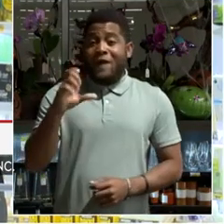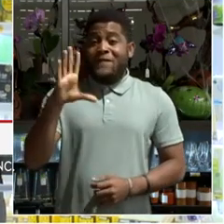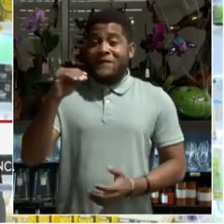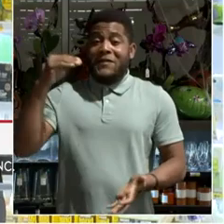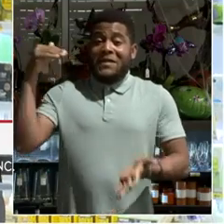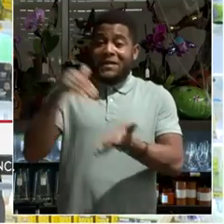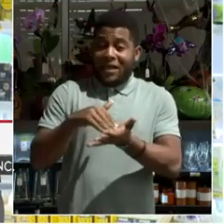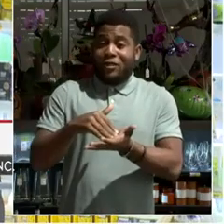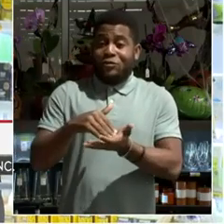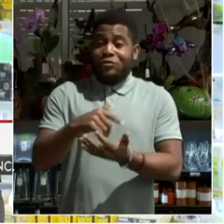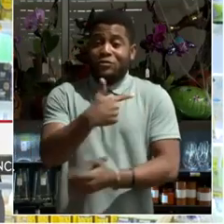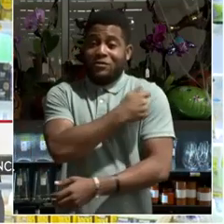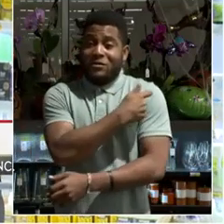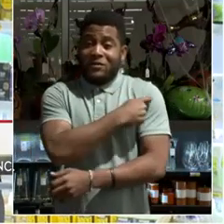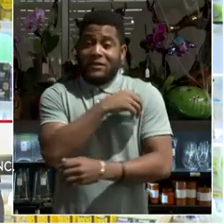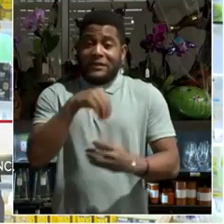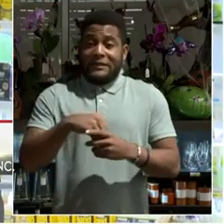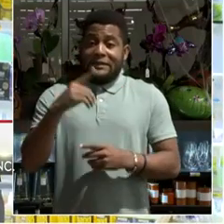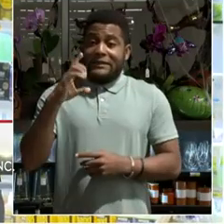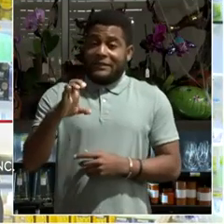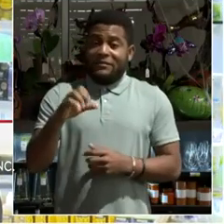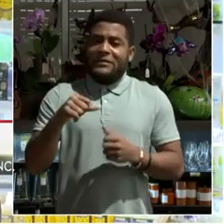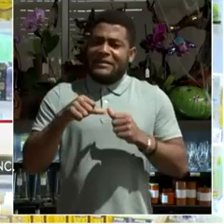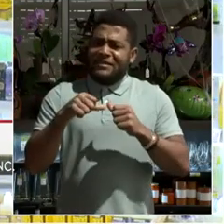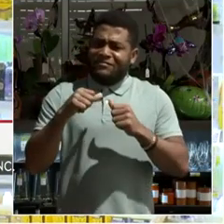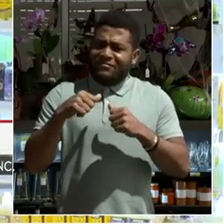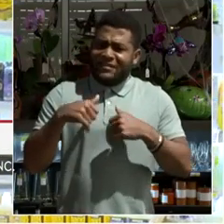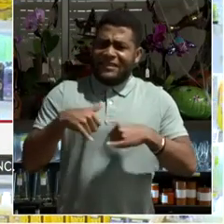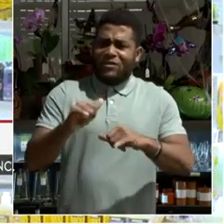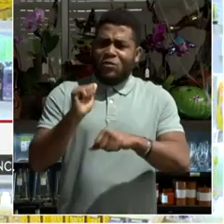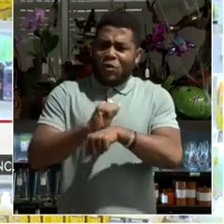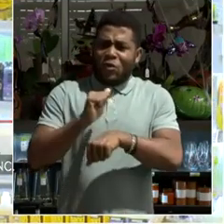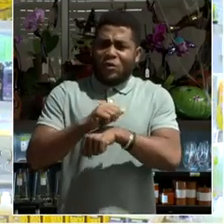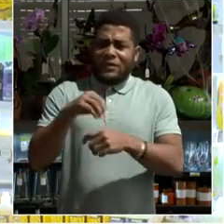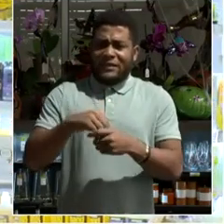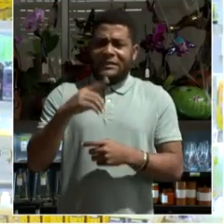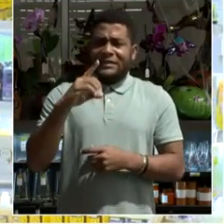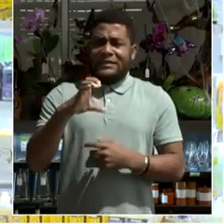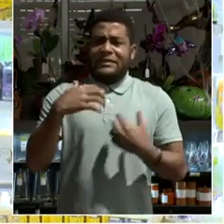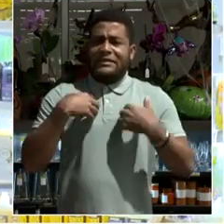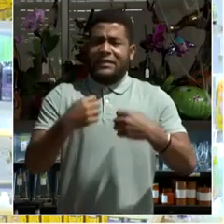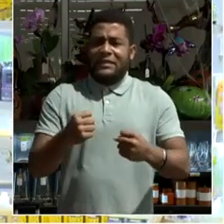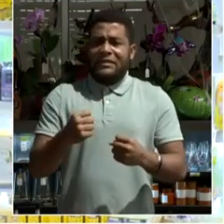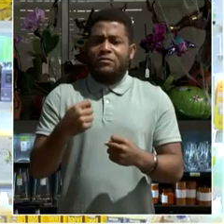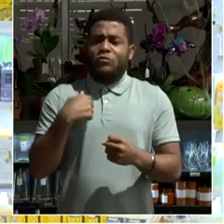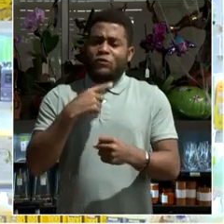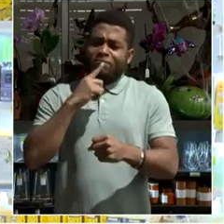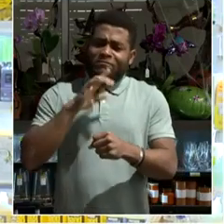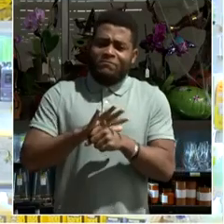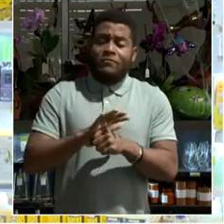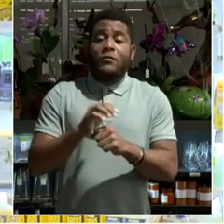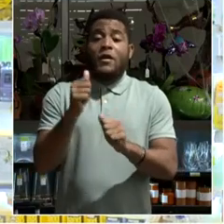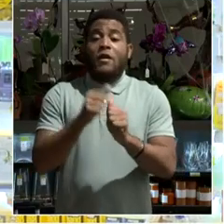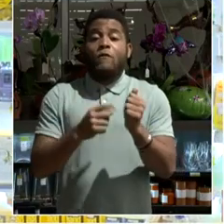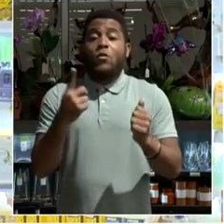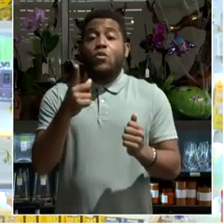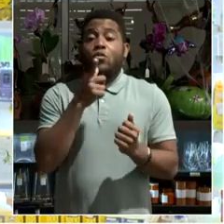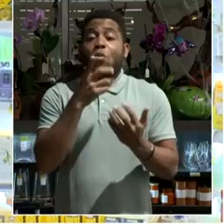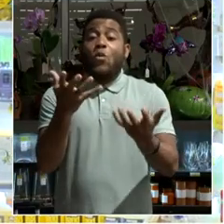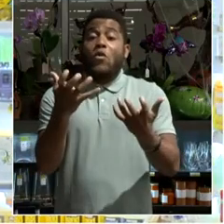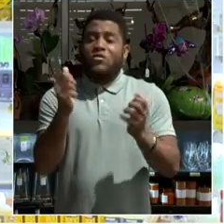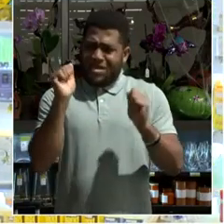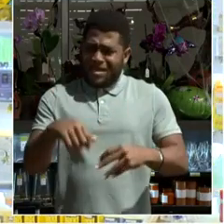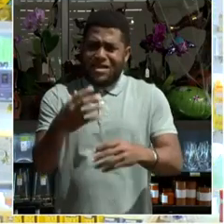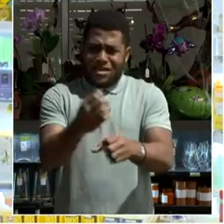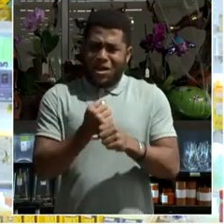to continuing our work with DC Health to ensure everyone who wants a COVID-19 vaccine can get one. This morning, we're